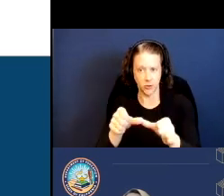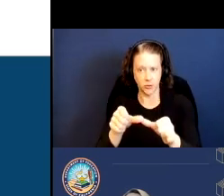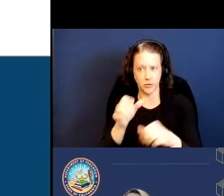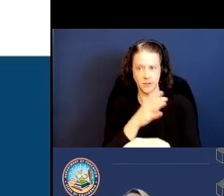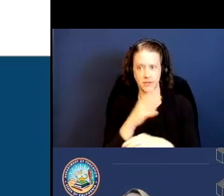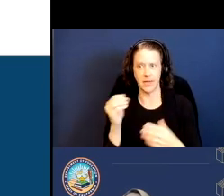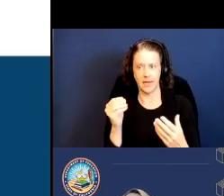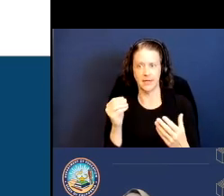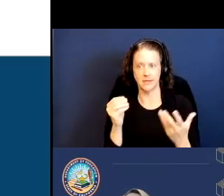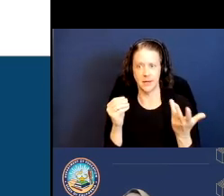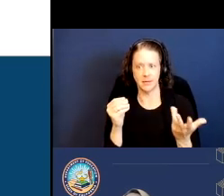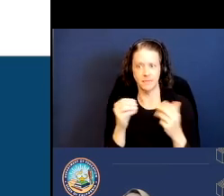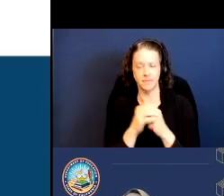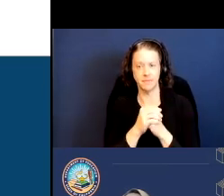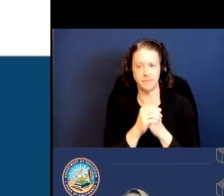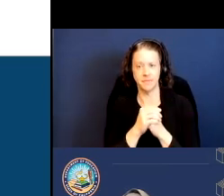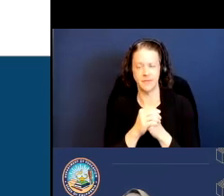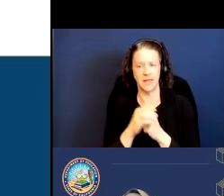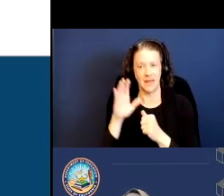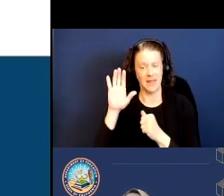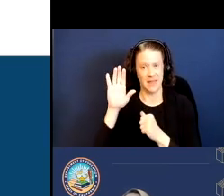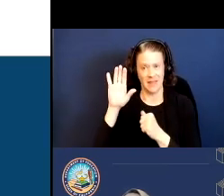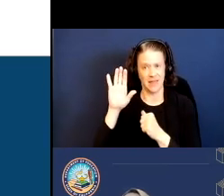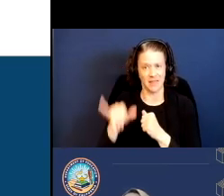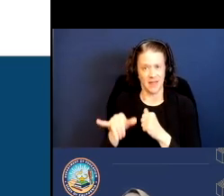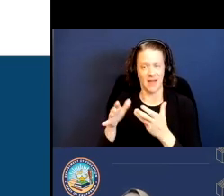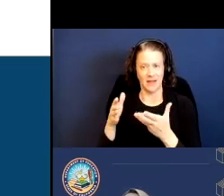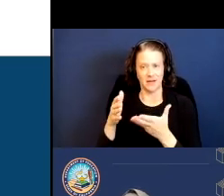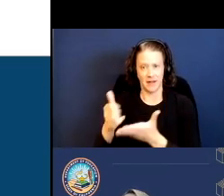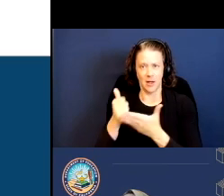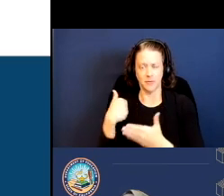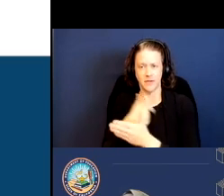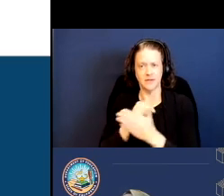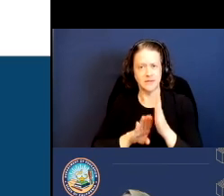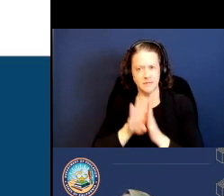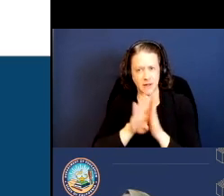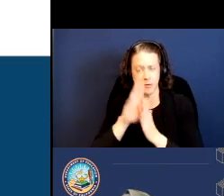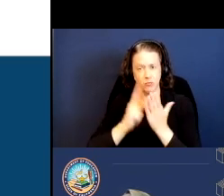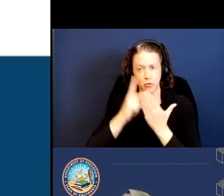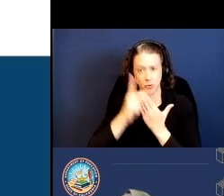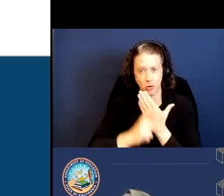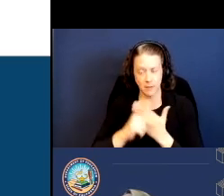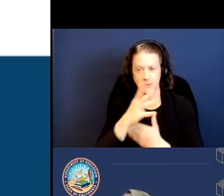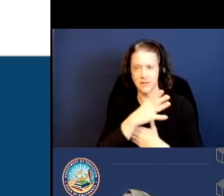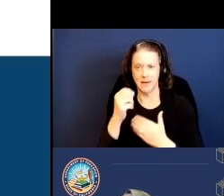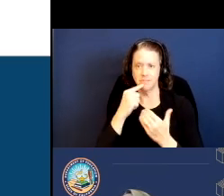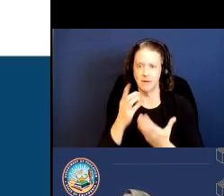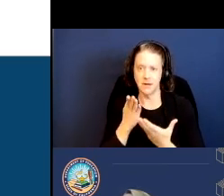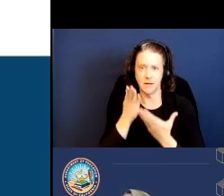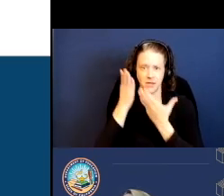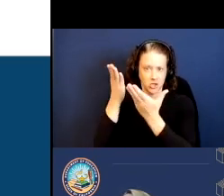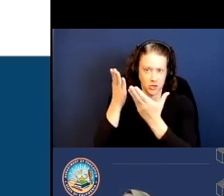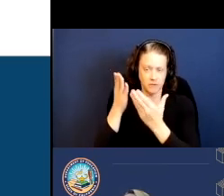that allows for additional sort of development of programs and initiatives that